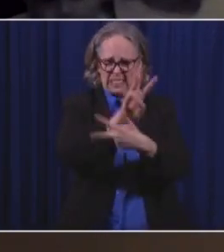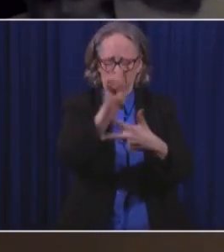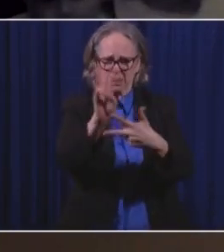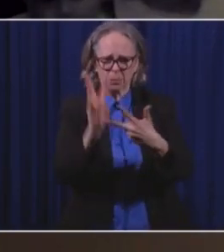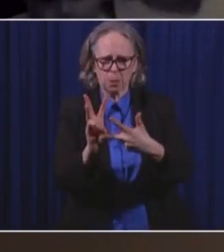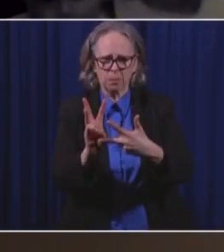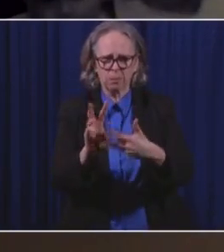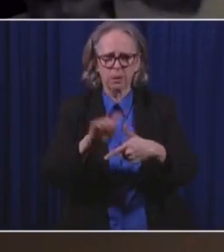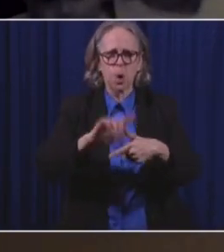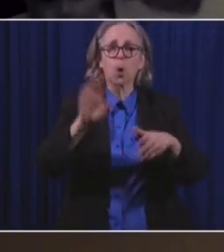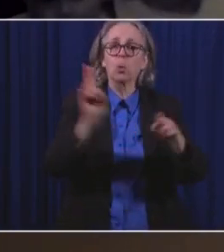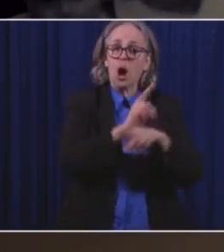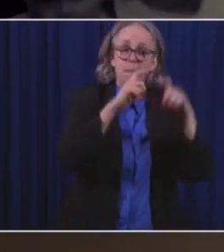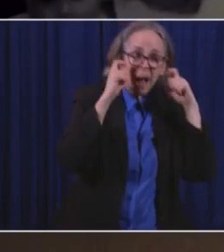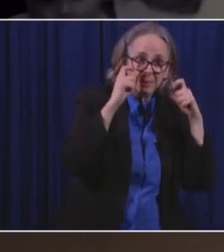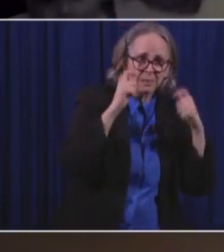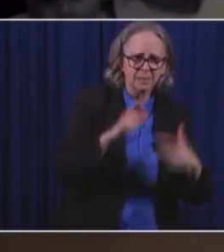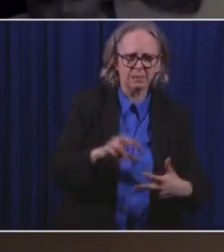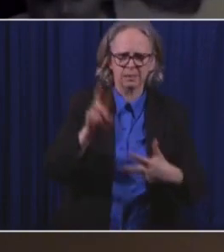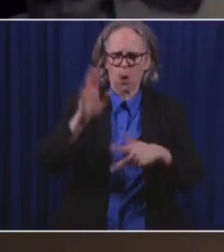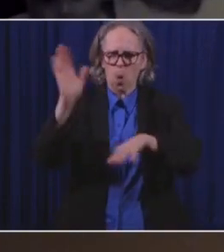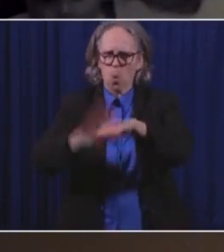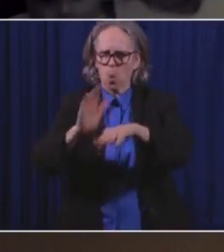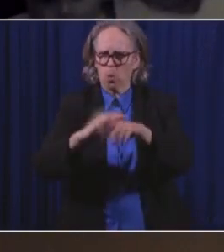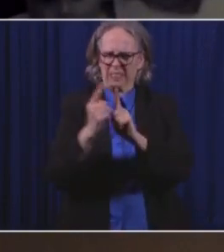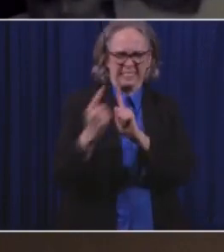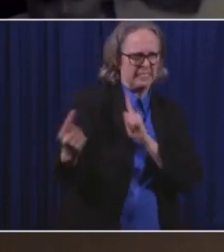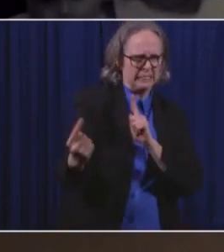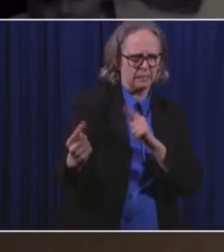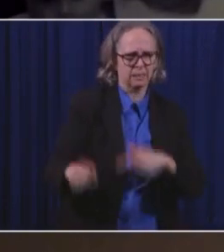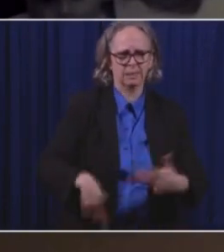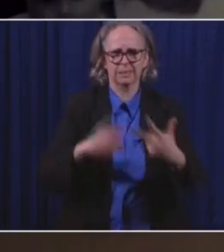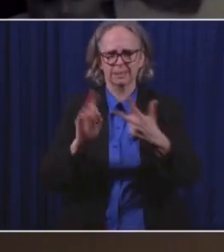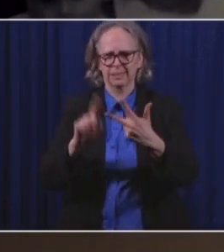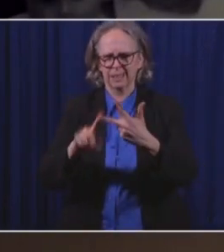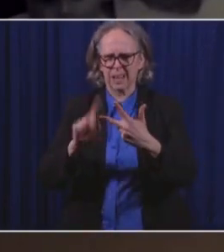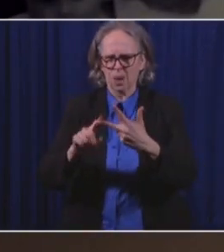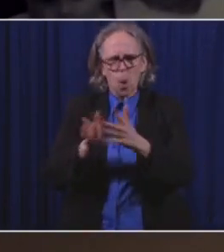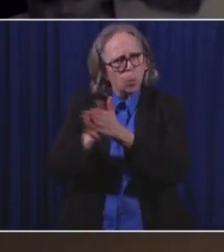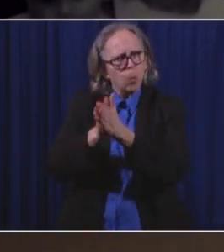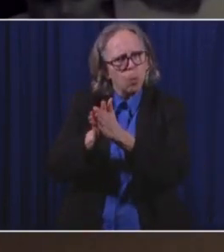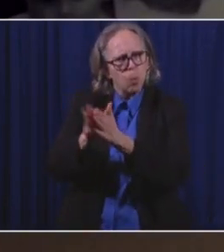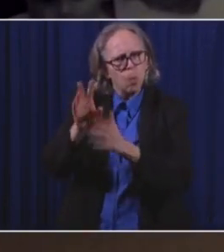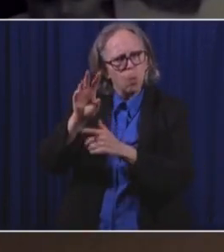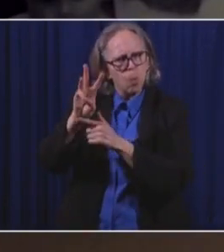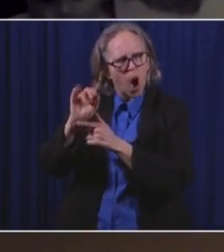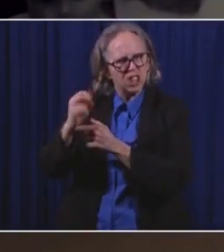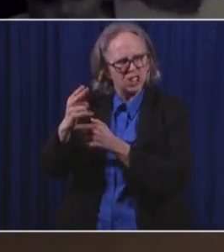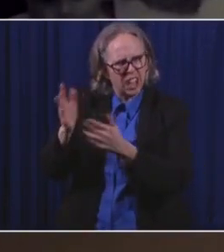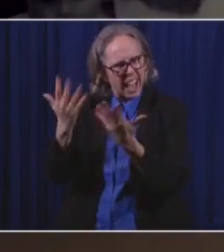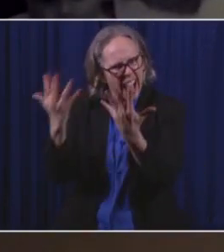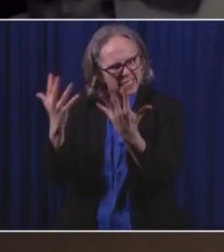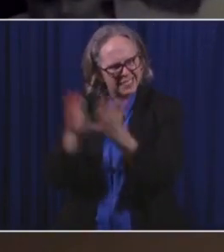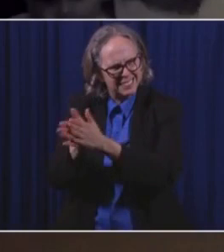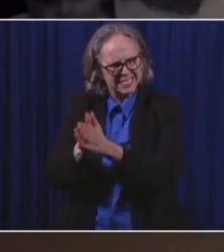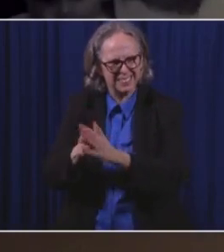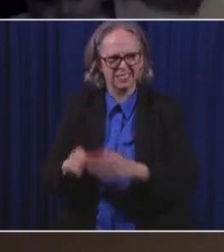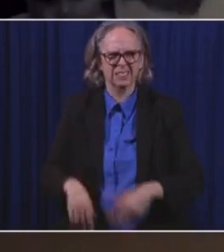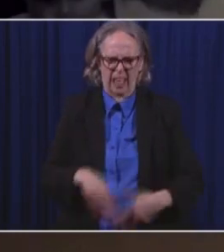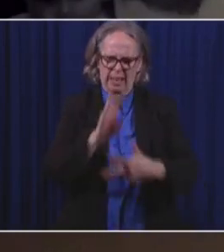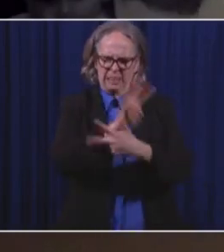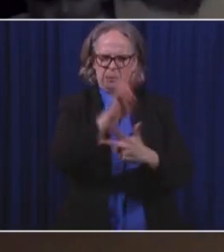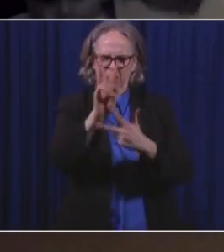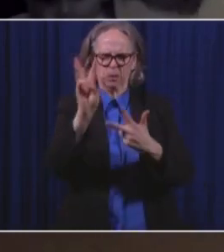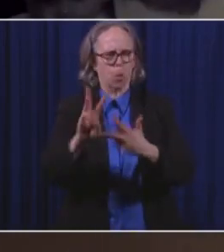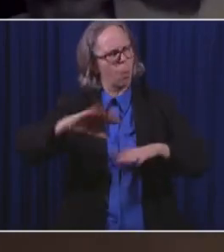your distance, wash your hands. Those things will help keep us safe, eliminate the transmission, and we really call on Ohioans to support